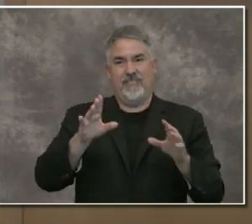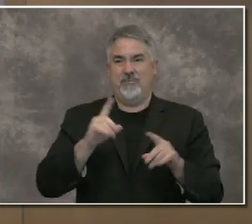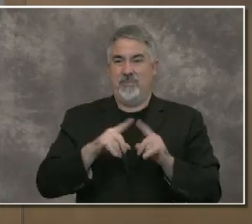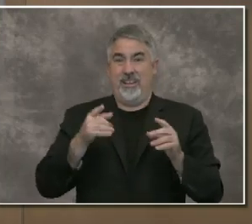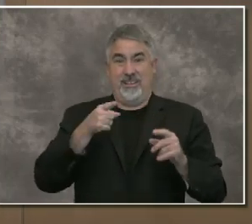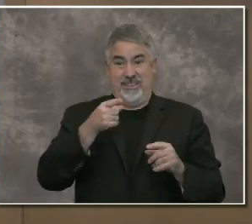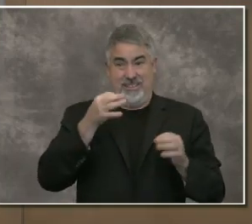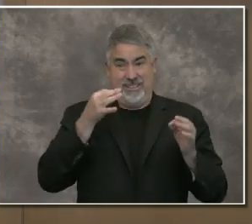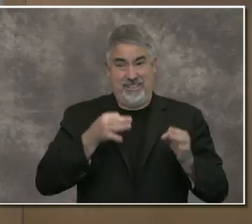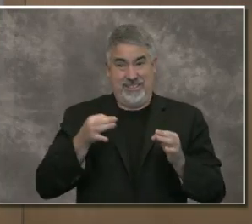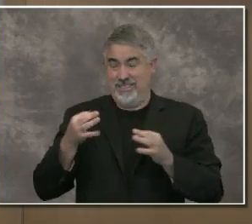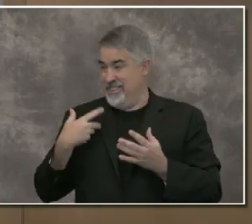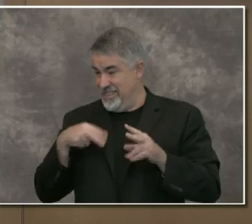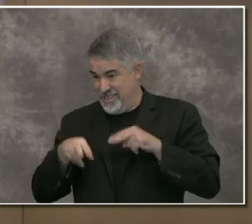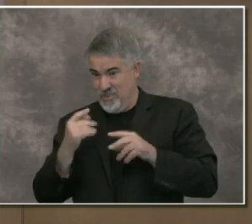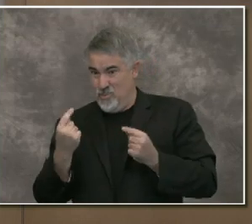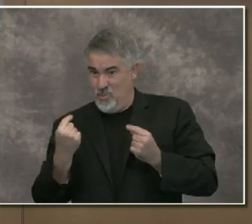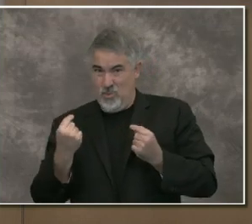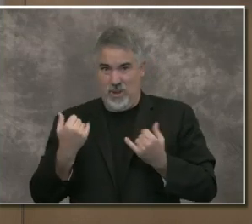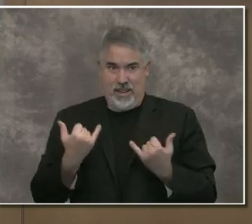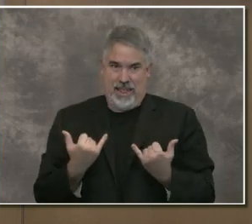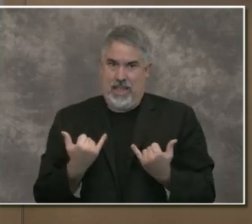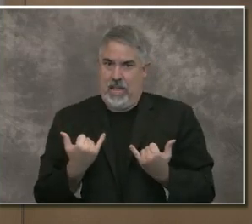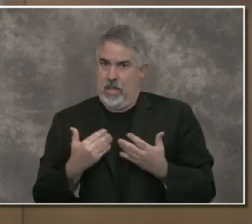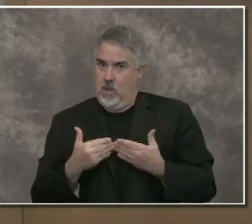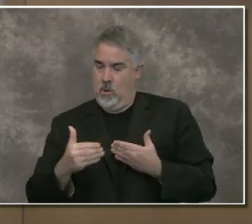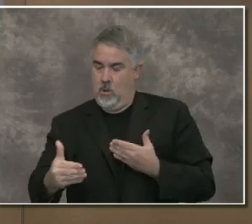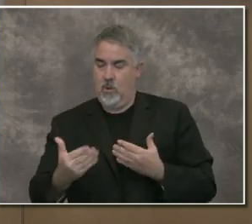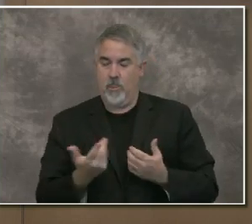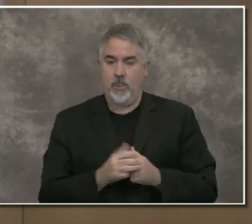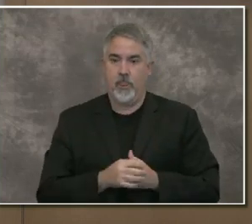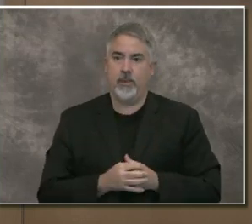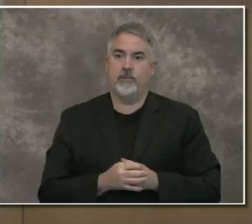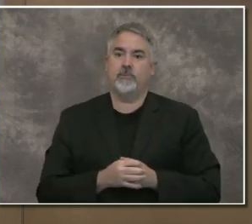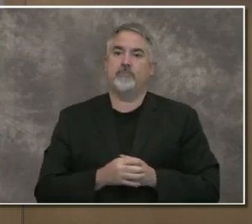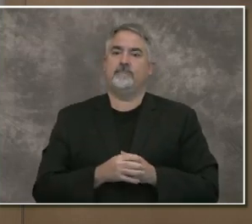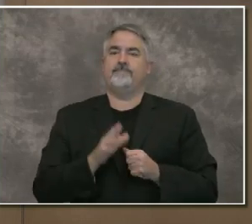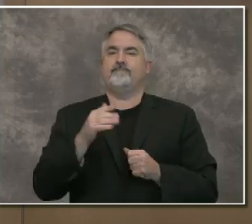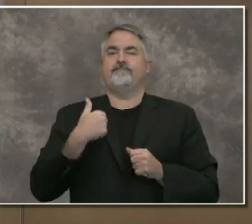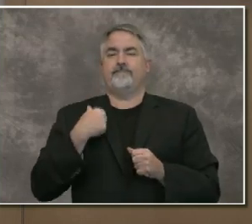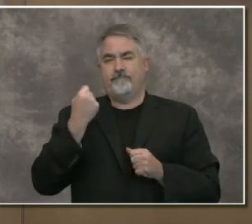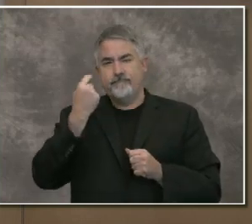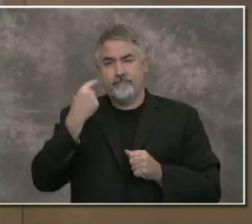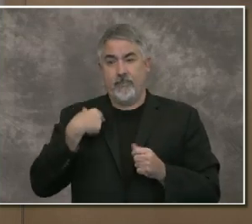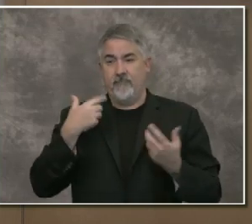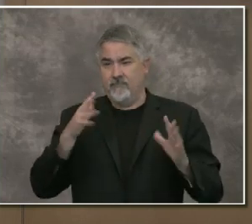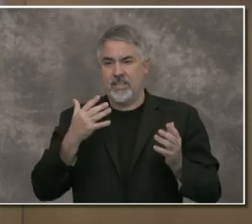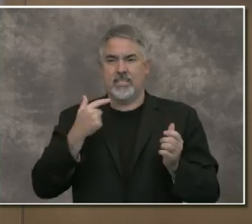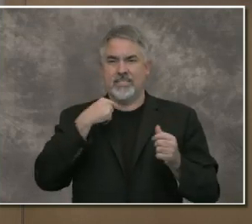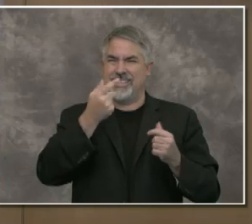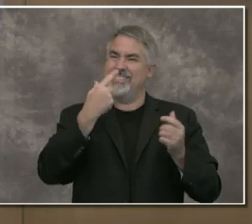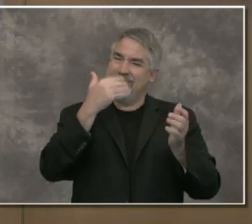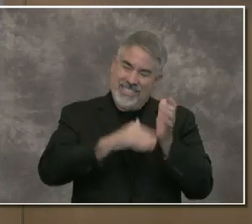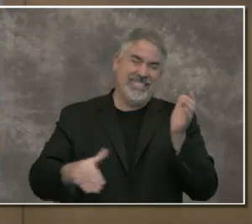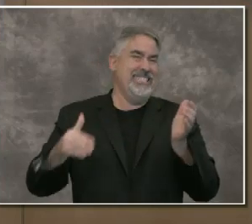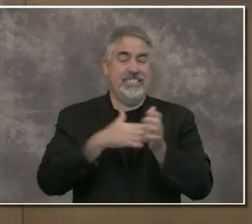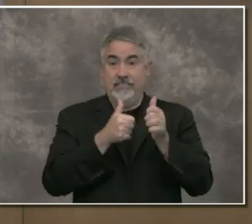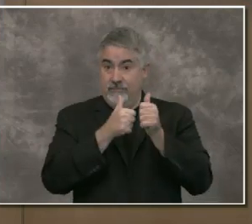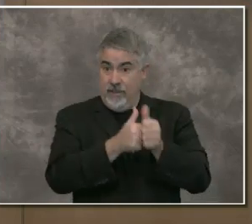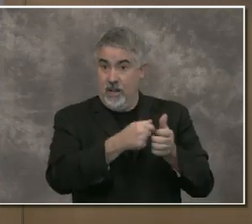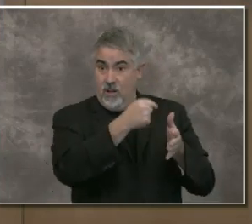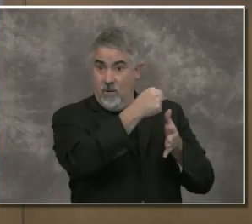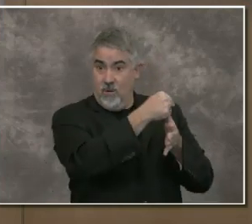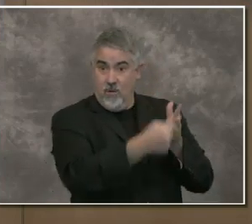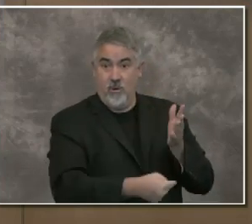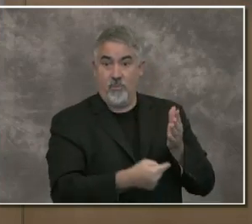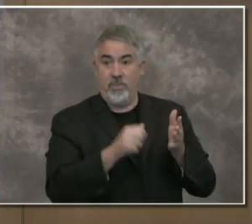life, and this fight will continue all the way through this crisis. But as we have said multiple times, the month of April is a key month. It